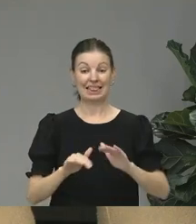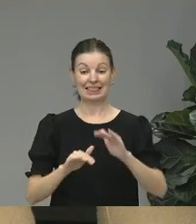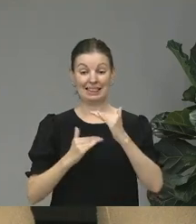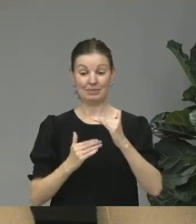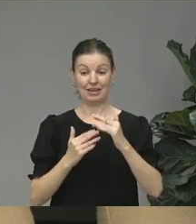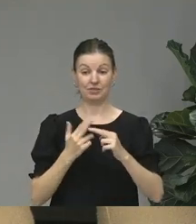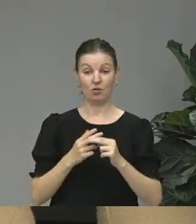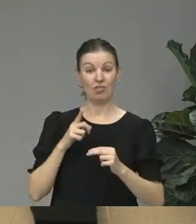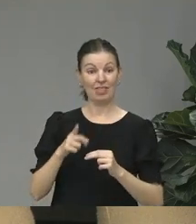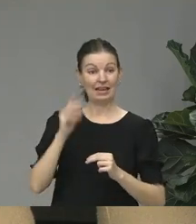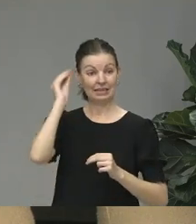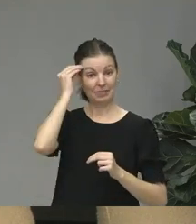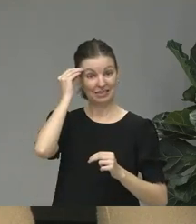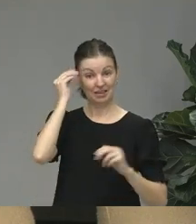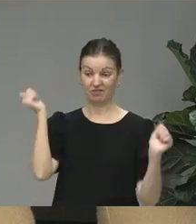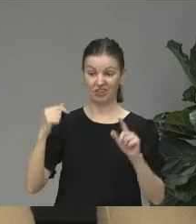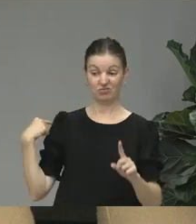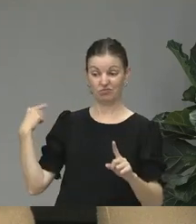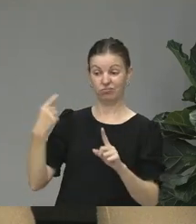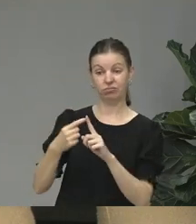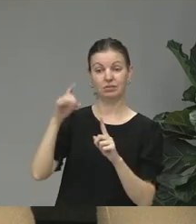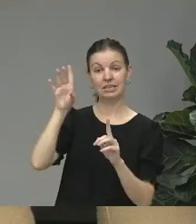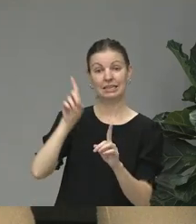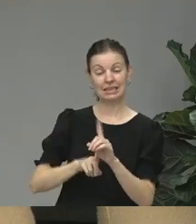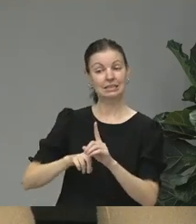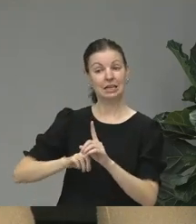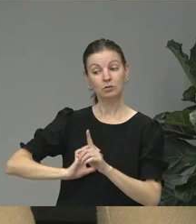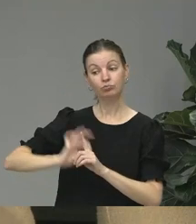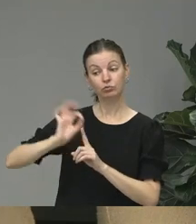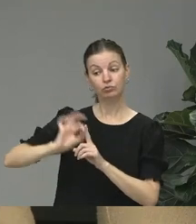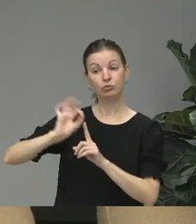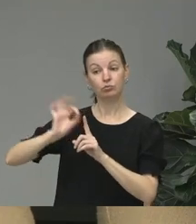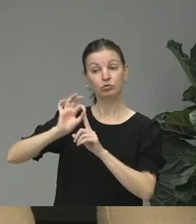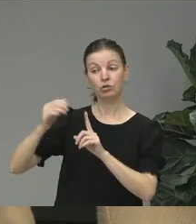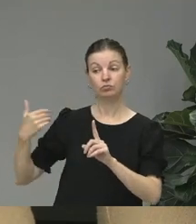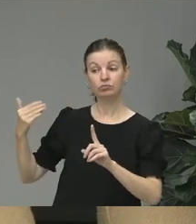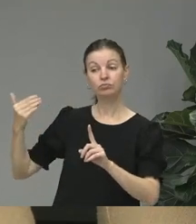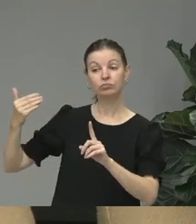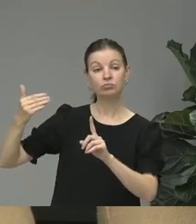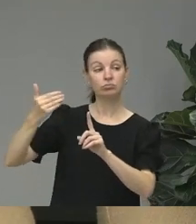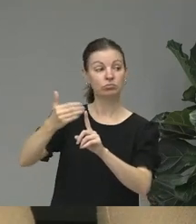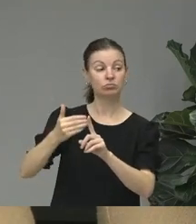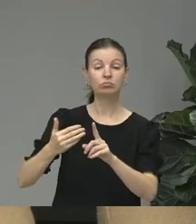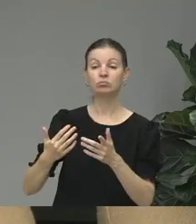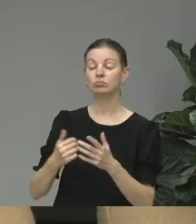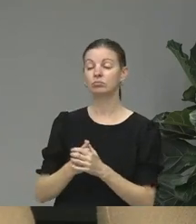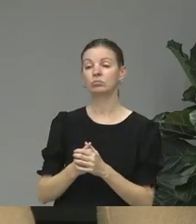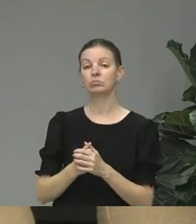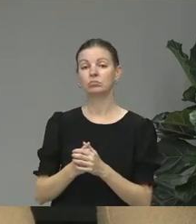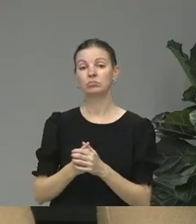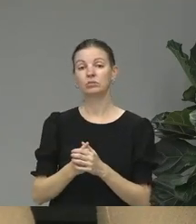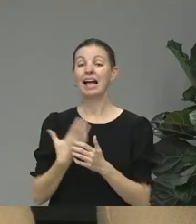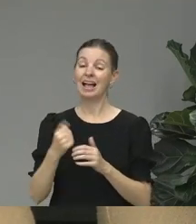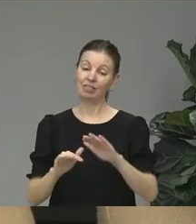that committee, and it's had 10 years and it's improved a lot of the way it's been working over the years. There